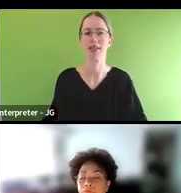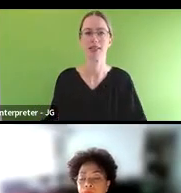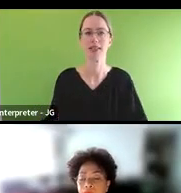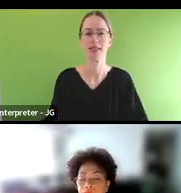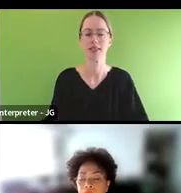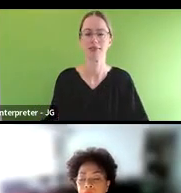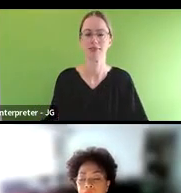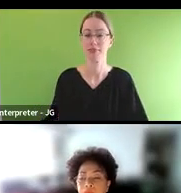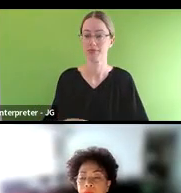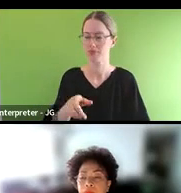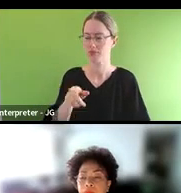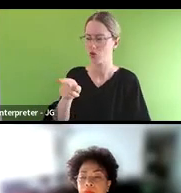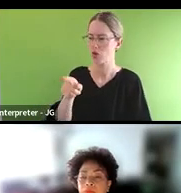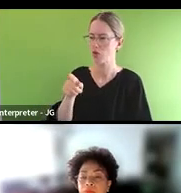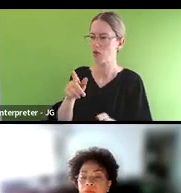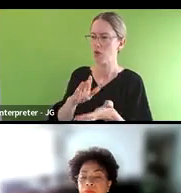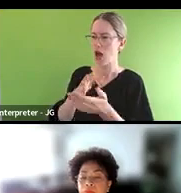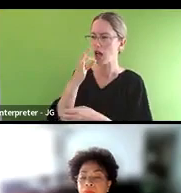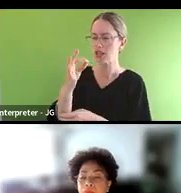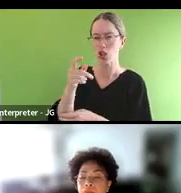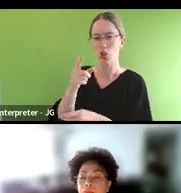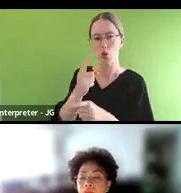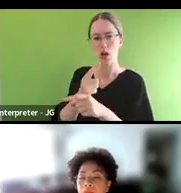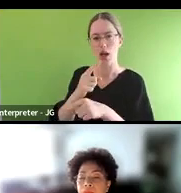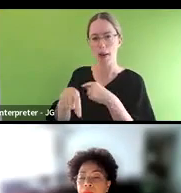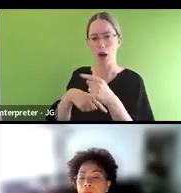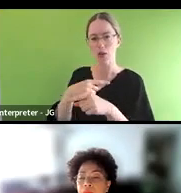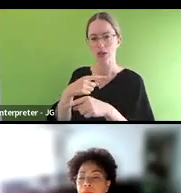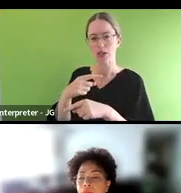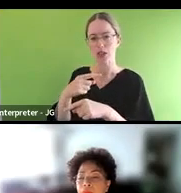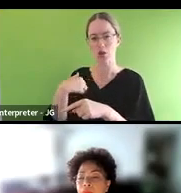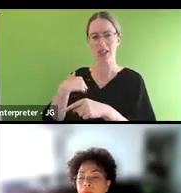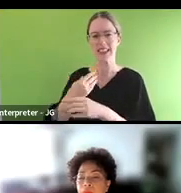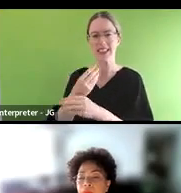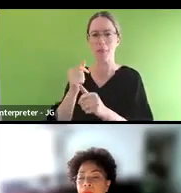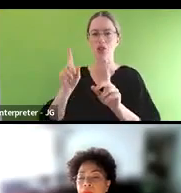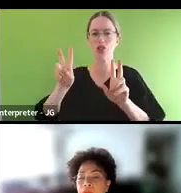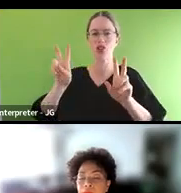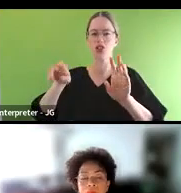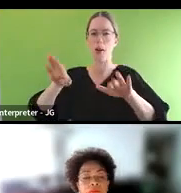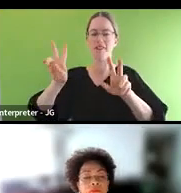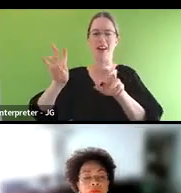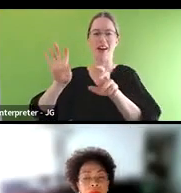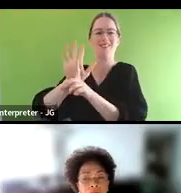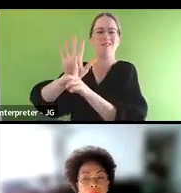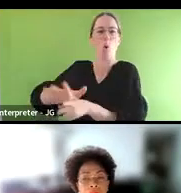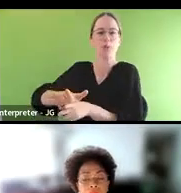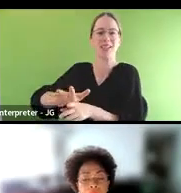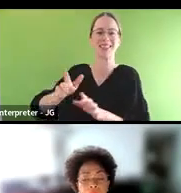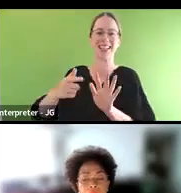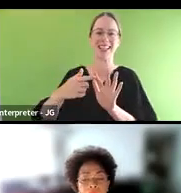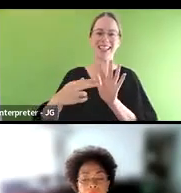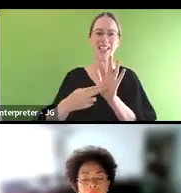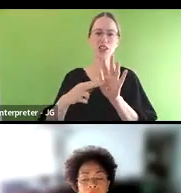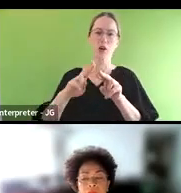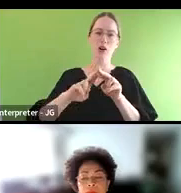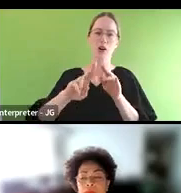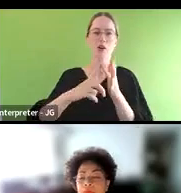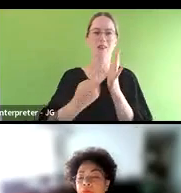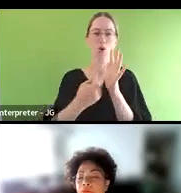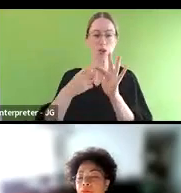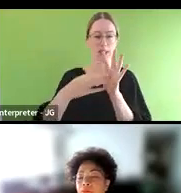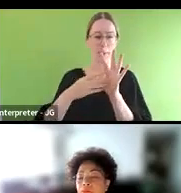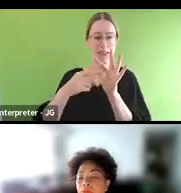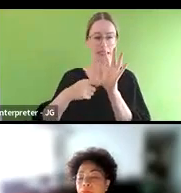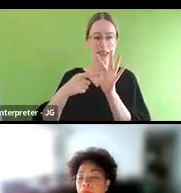So, so you're talking about an enforcement arm, yes, within the